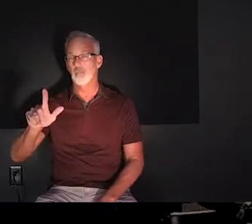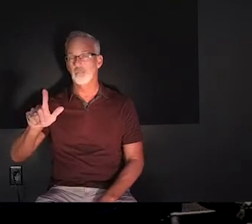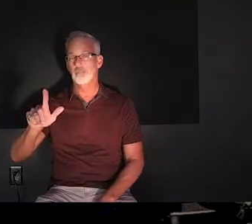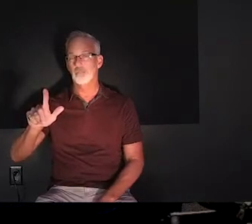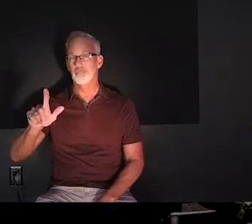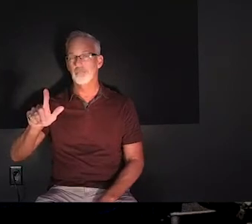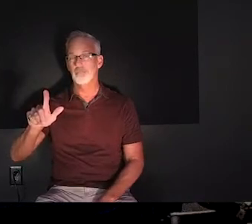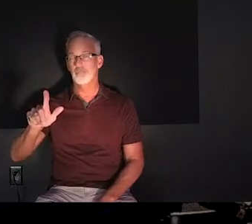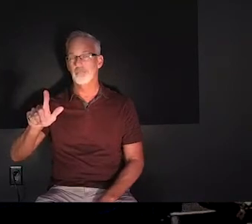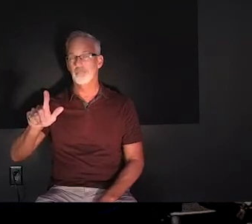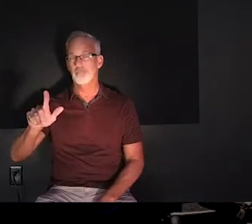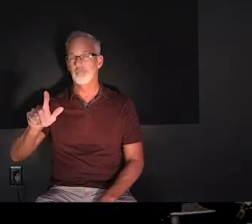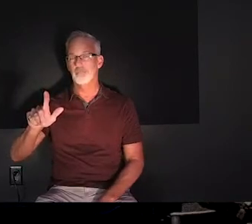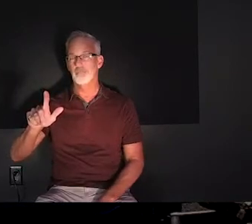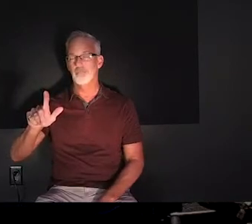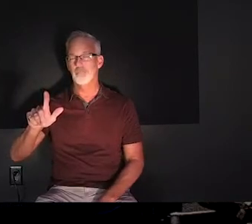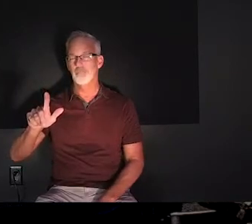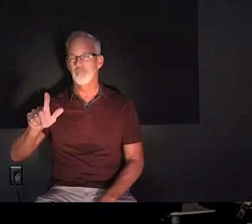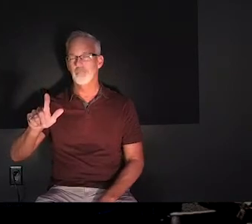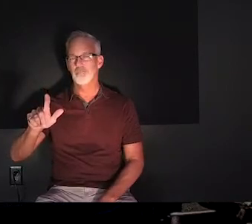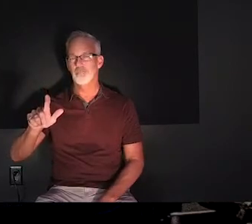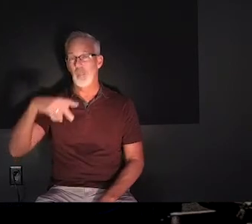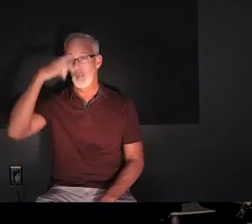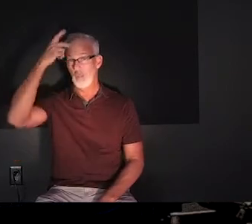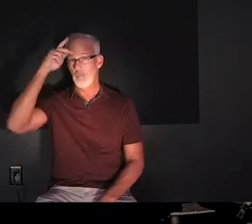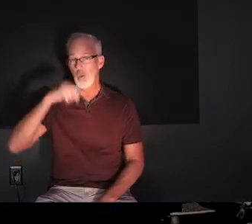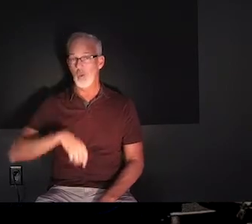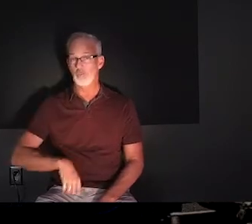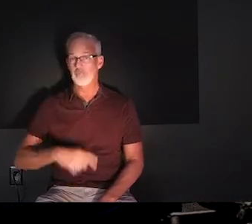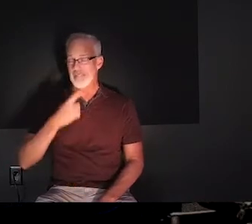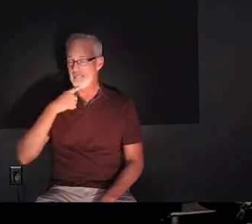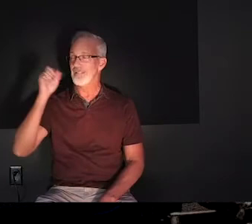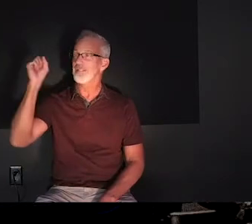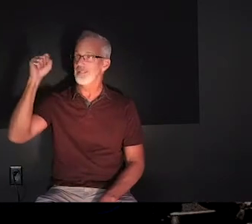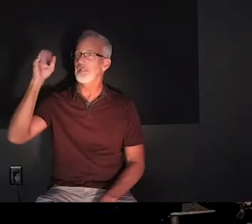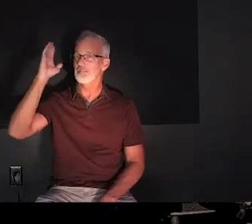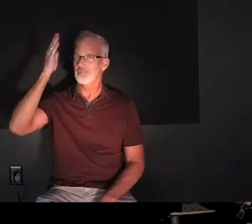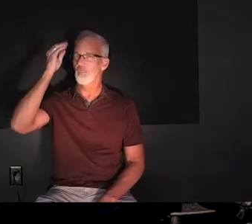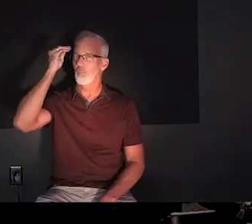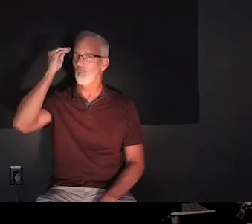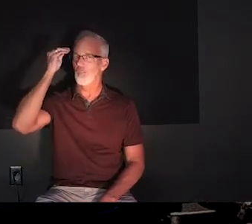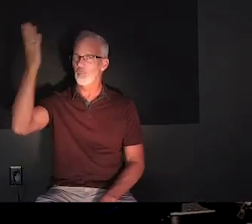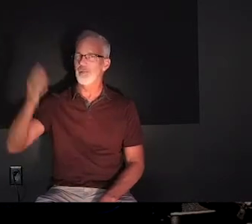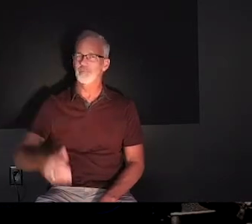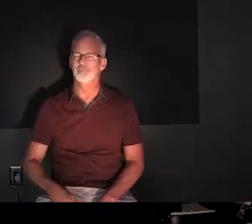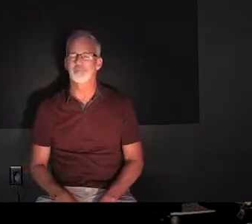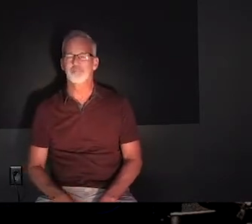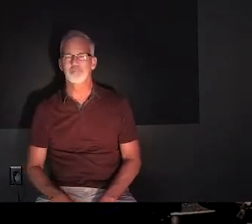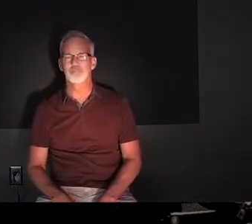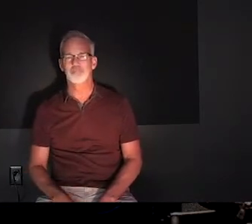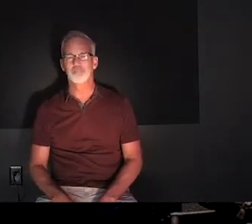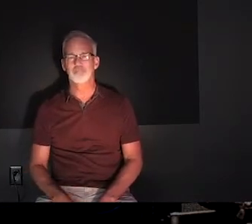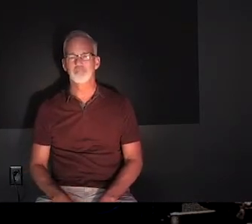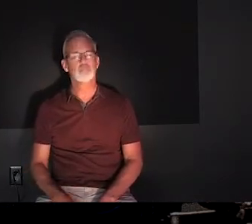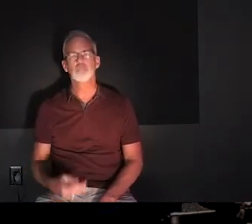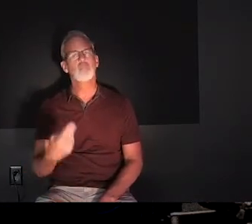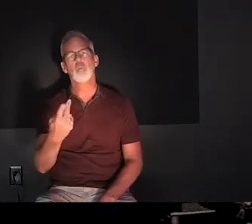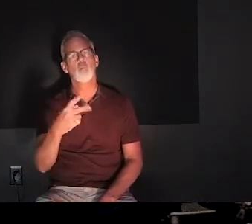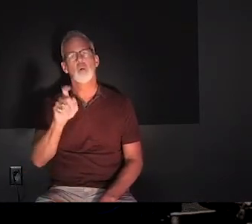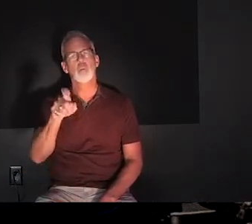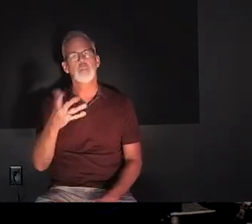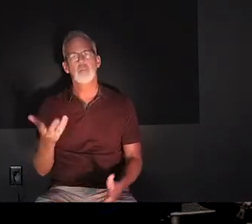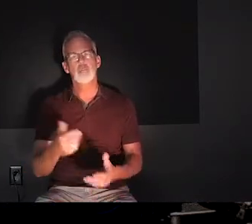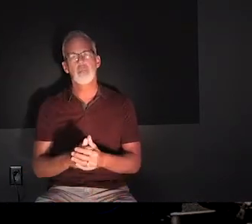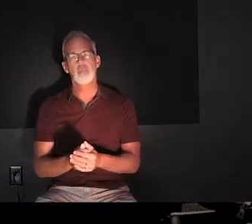when he went to Paul, he put his yes on the table. You know what we need to do today?